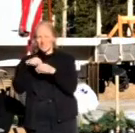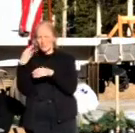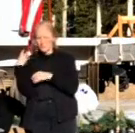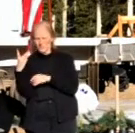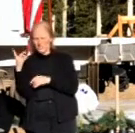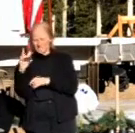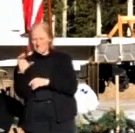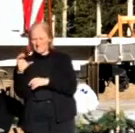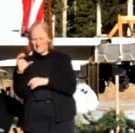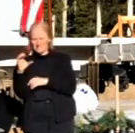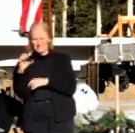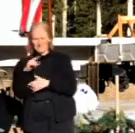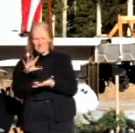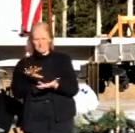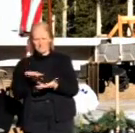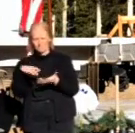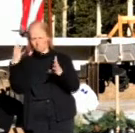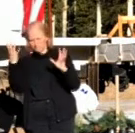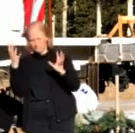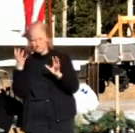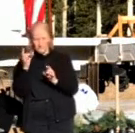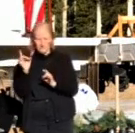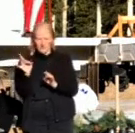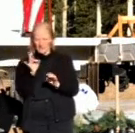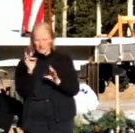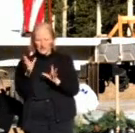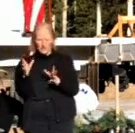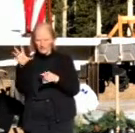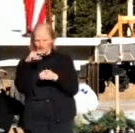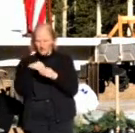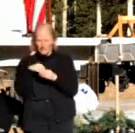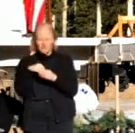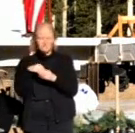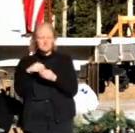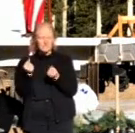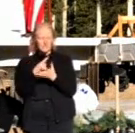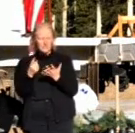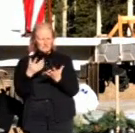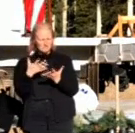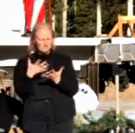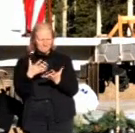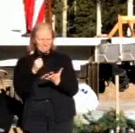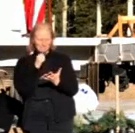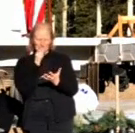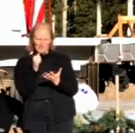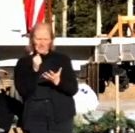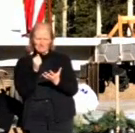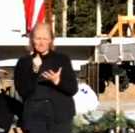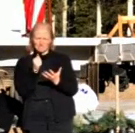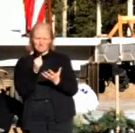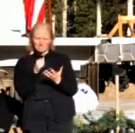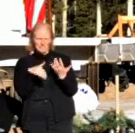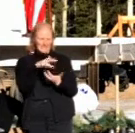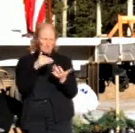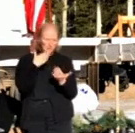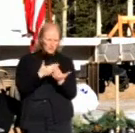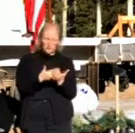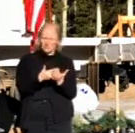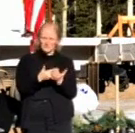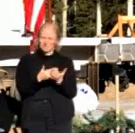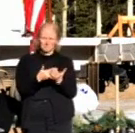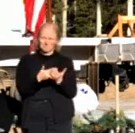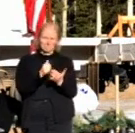are all hectic and hateful, and everybody they're just not getting along. Let's just put it that way. They're not